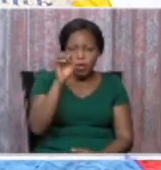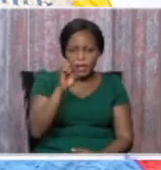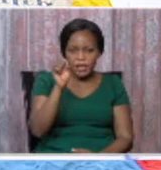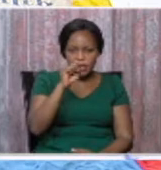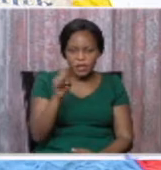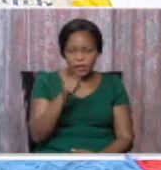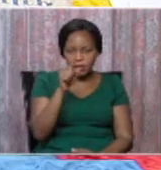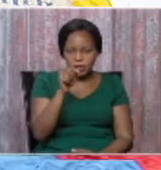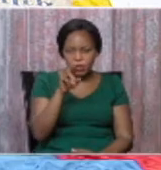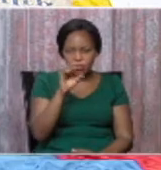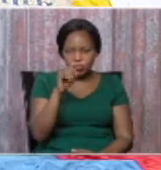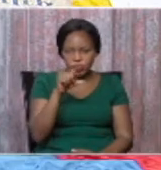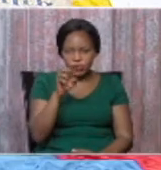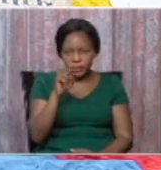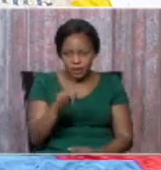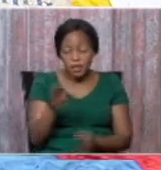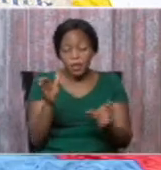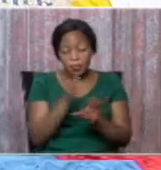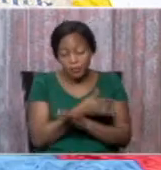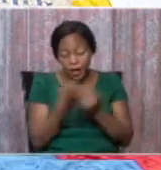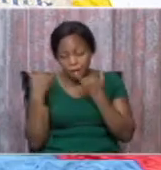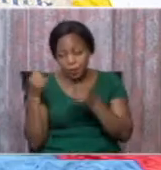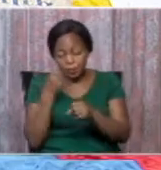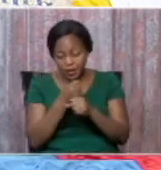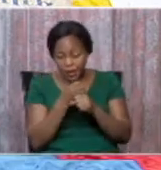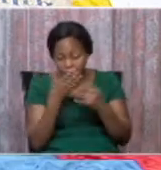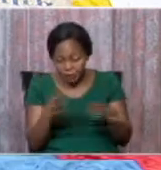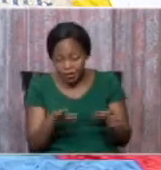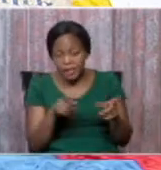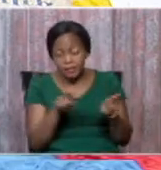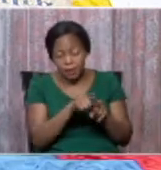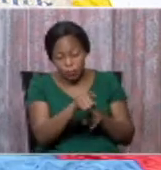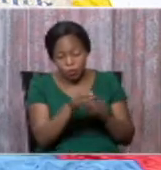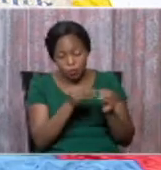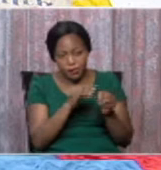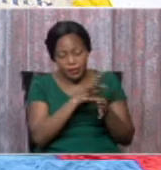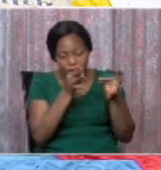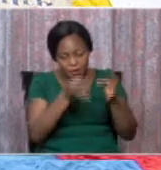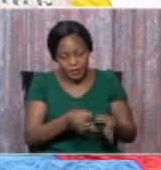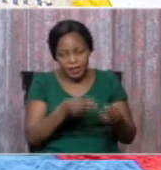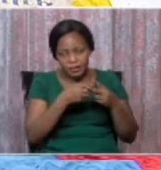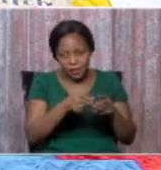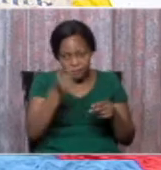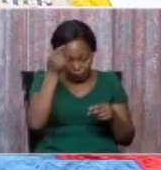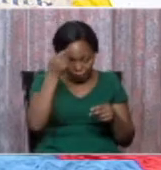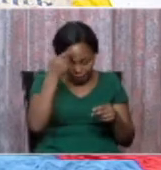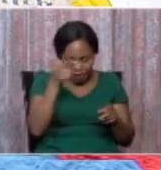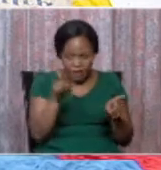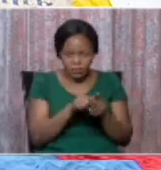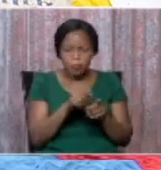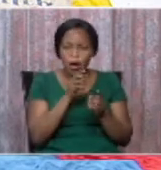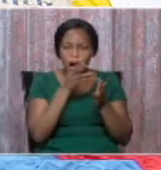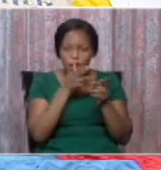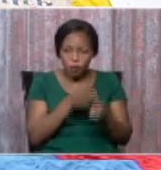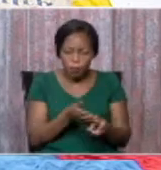The penis and the testes. The testes are the ones that release testosterone. The hormone, male hormone, the